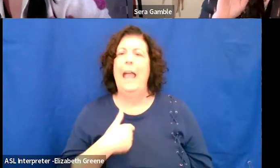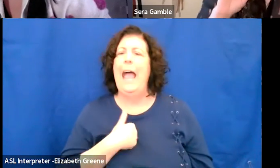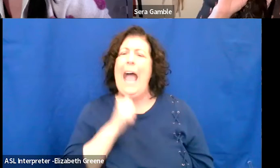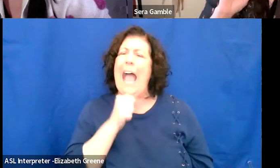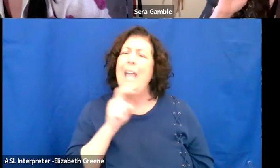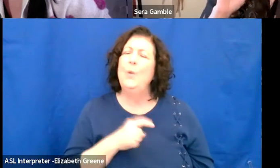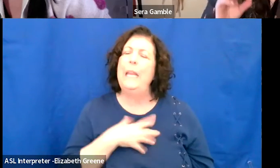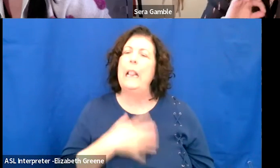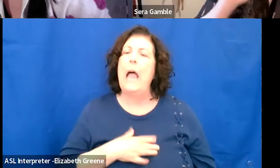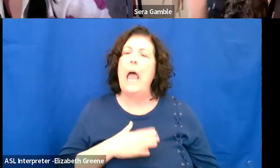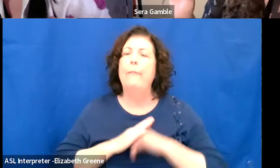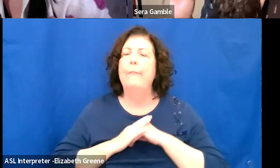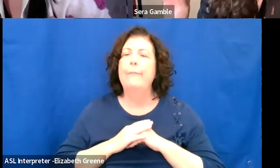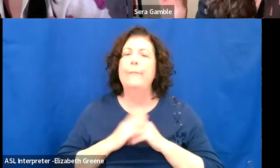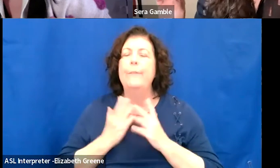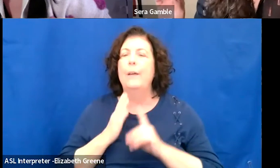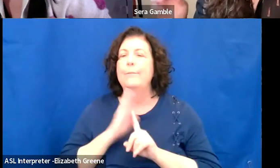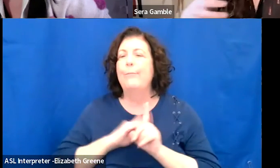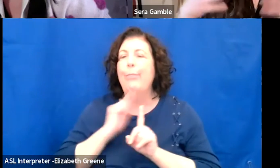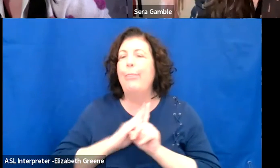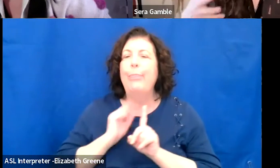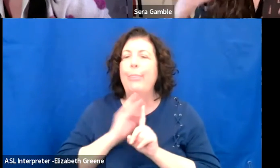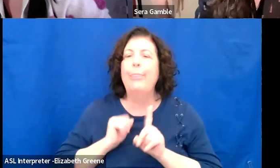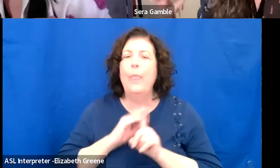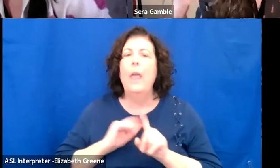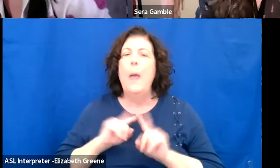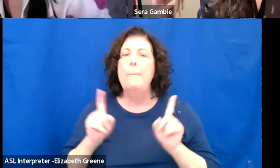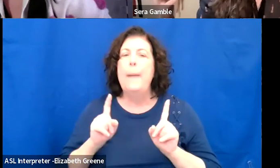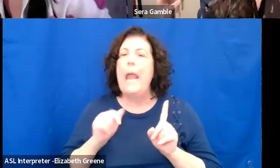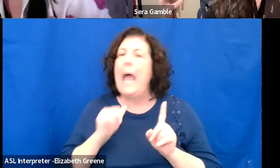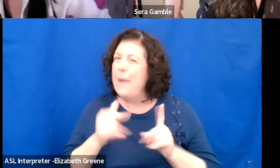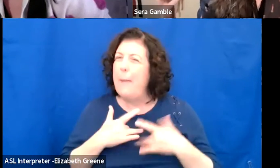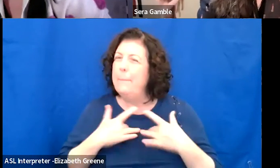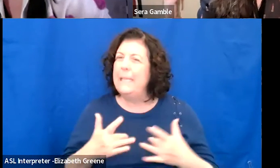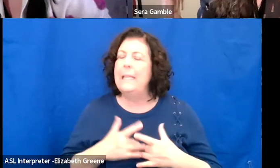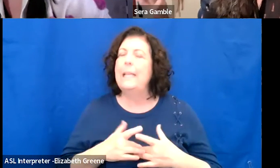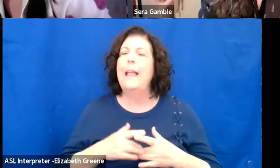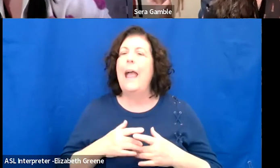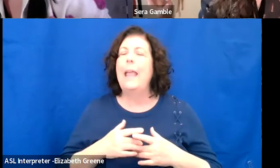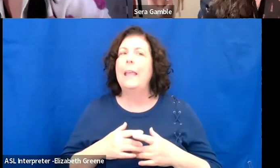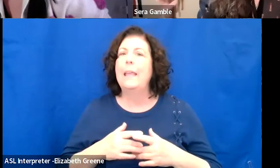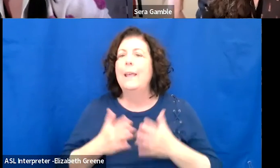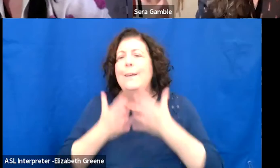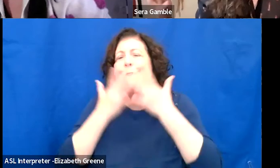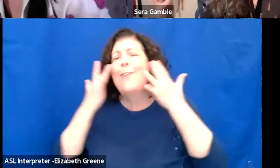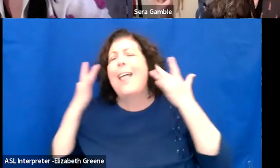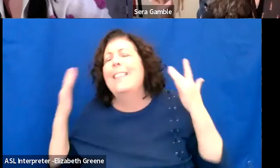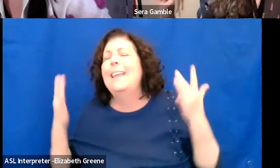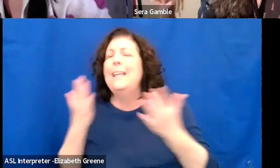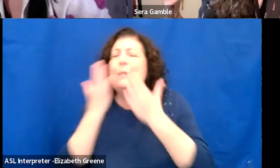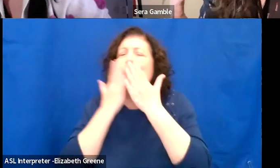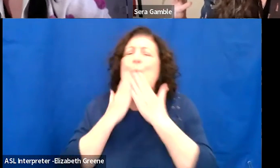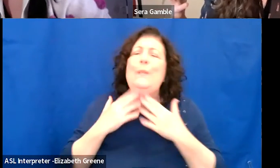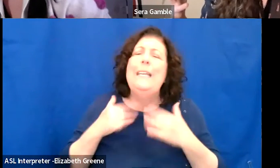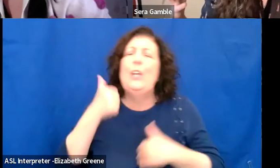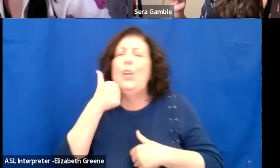I also don't default to giving. Like I'm not the effusive compliment, sweet girl next door, hug you all the time. So